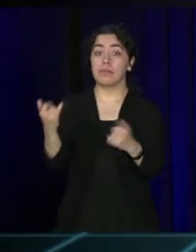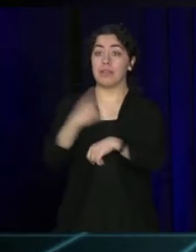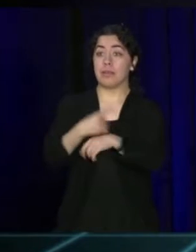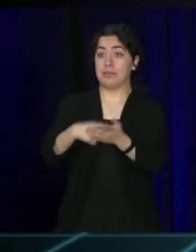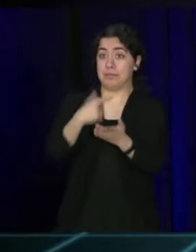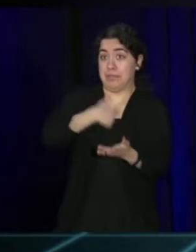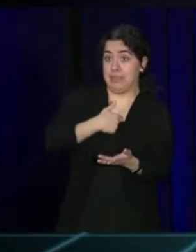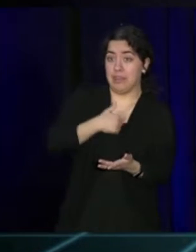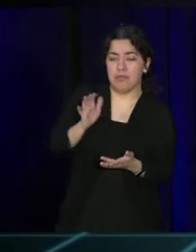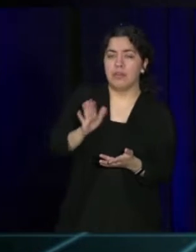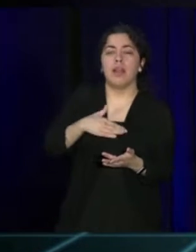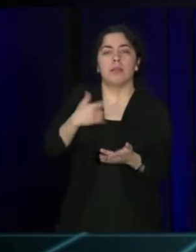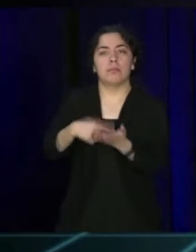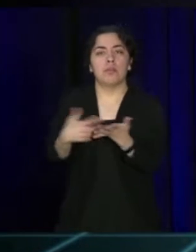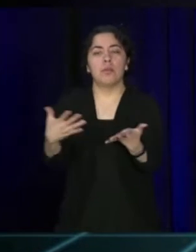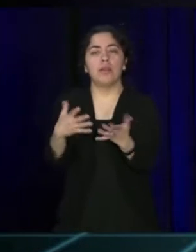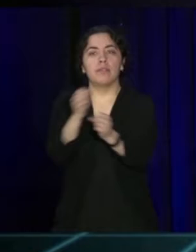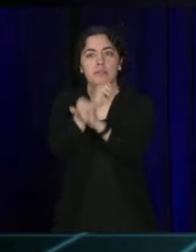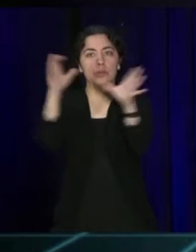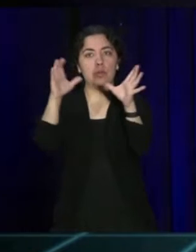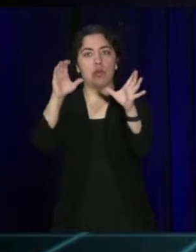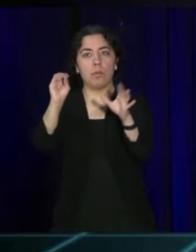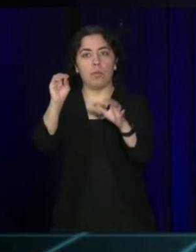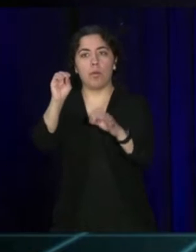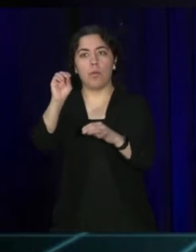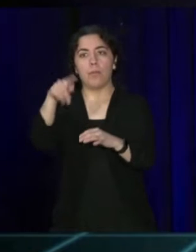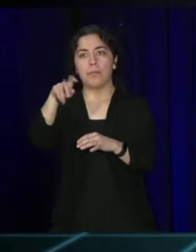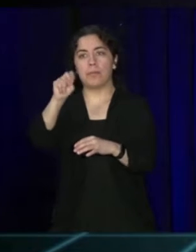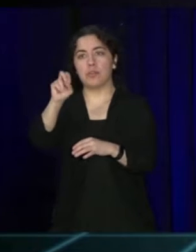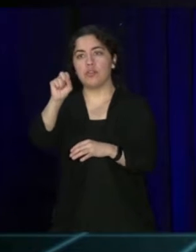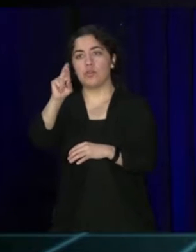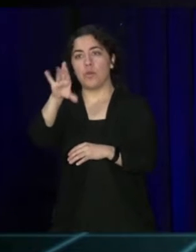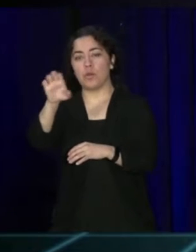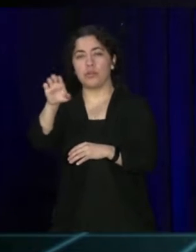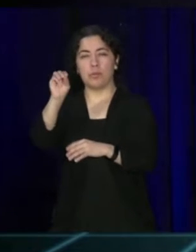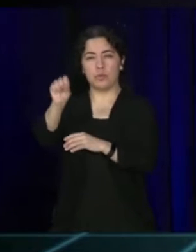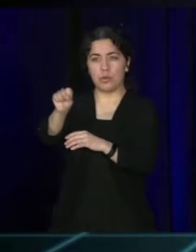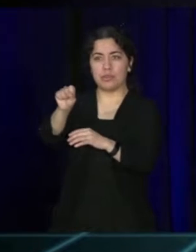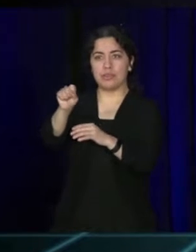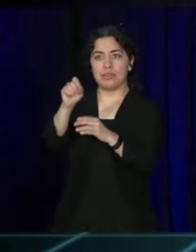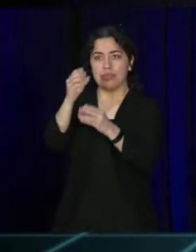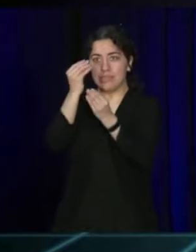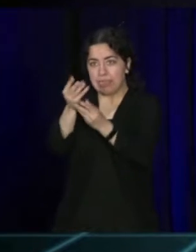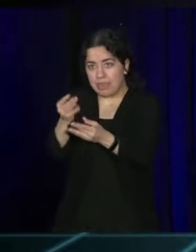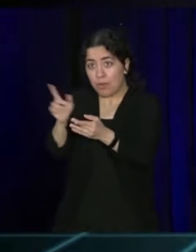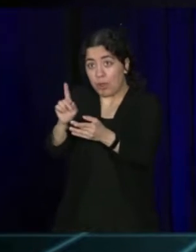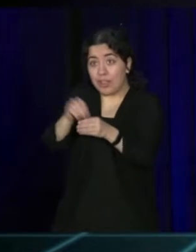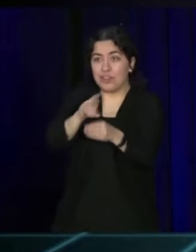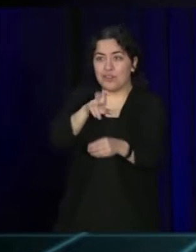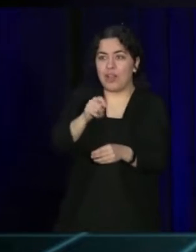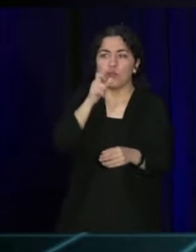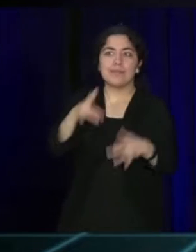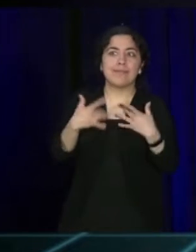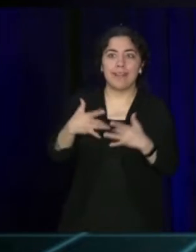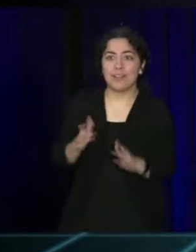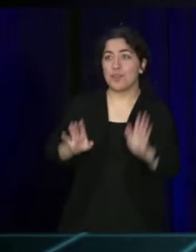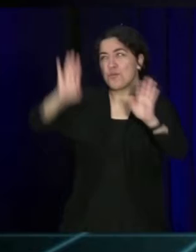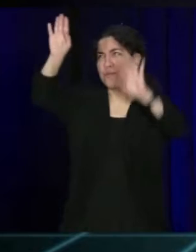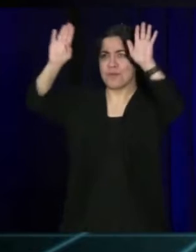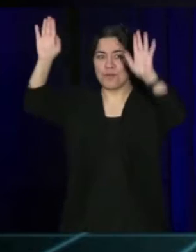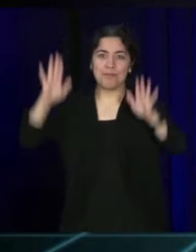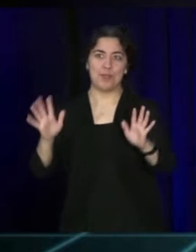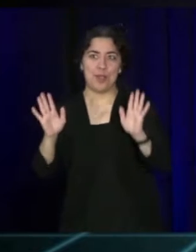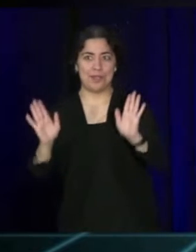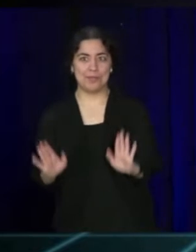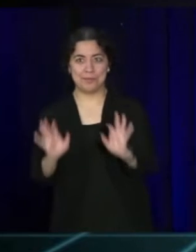about visualizing open source data in React. So who's ready for this? All right, awesome, perfect. Yeah,